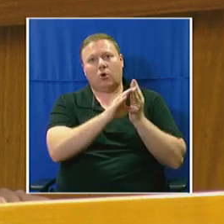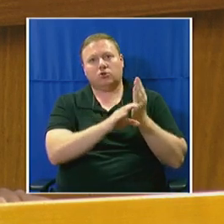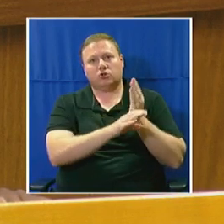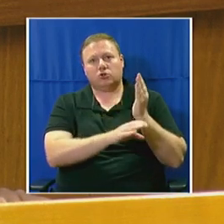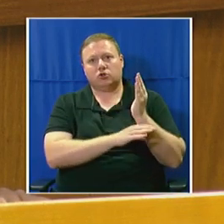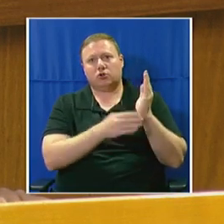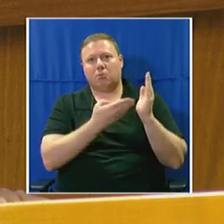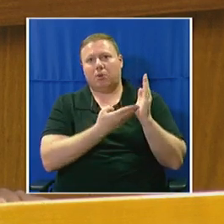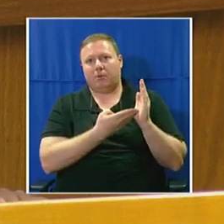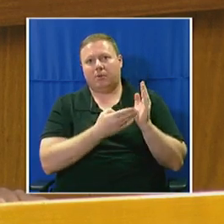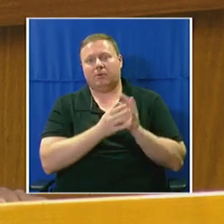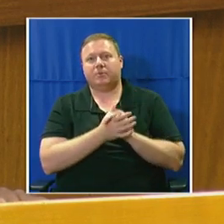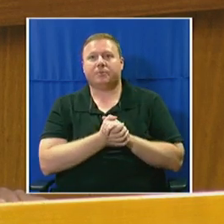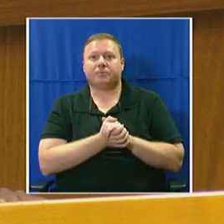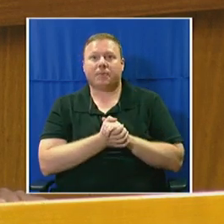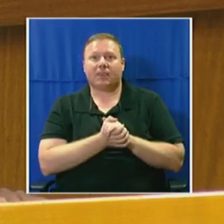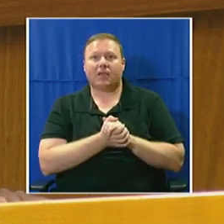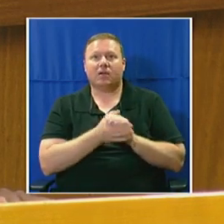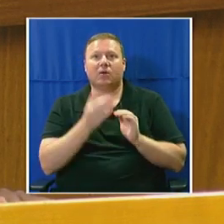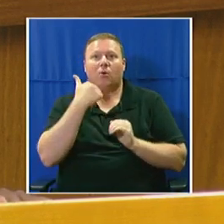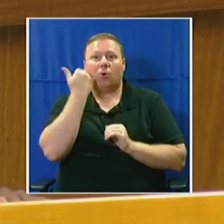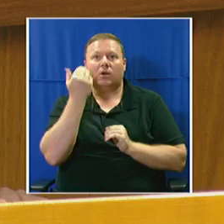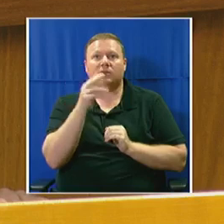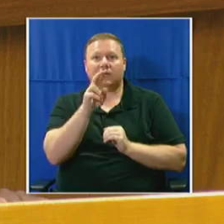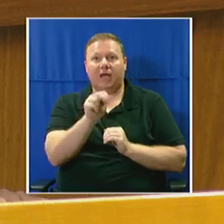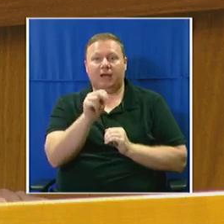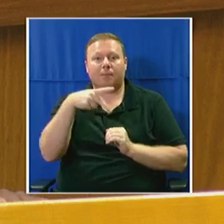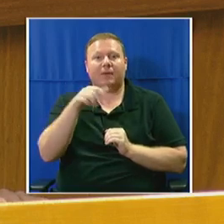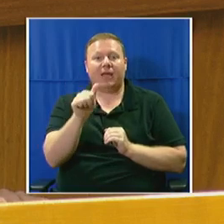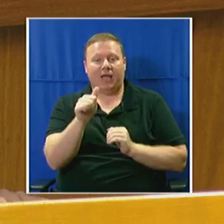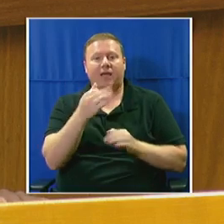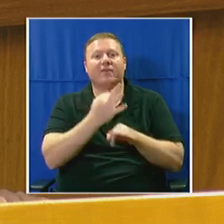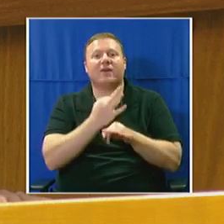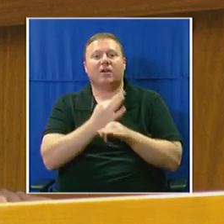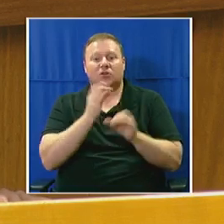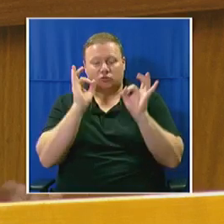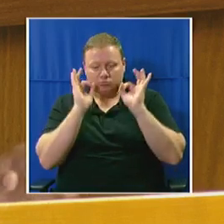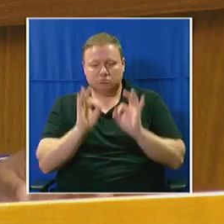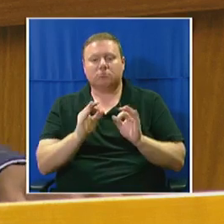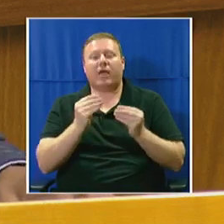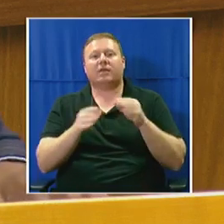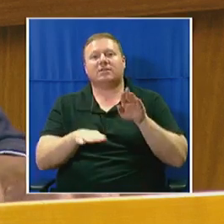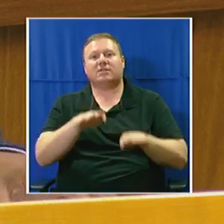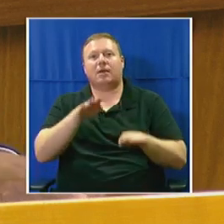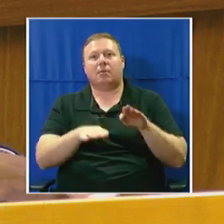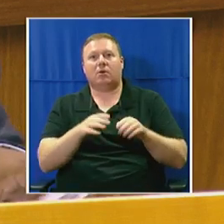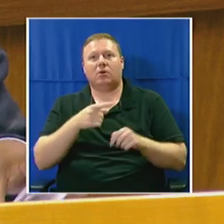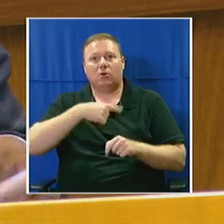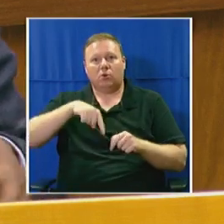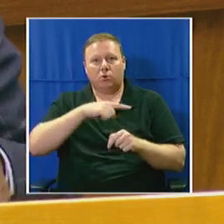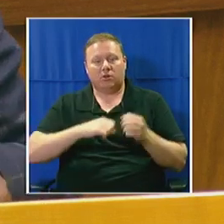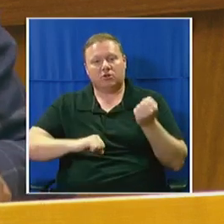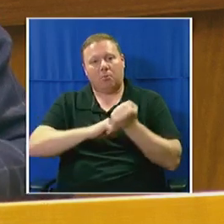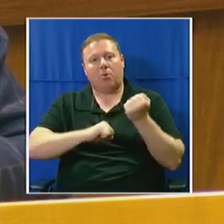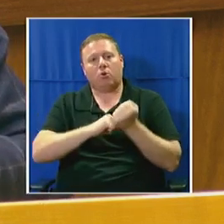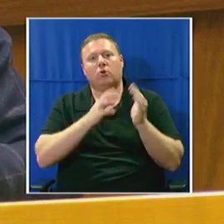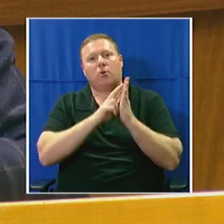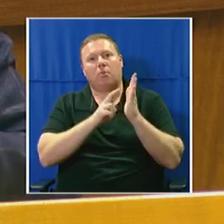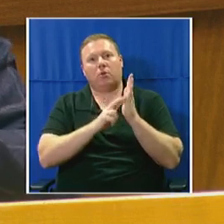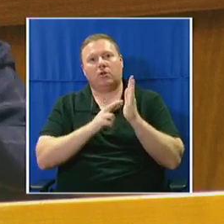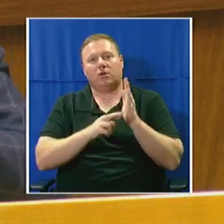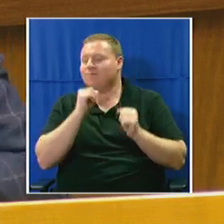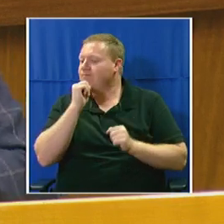the DN DPP in terms of subsection 6 C or D having considered the representations made